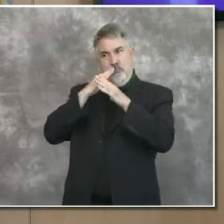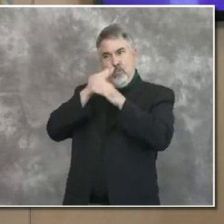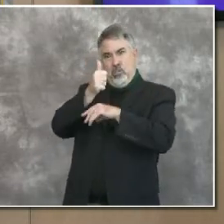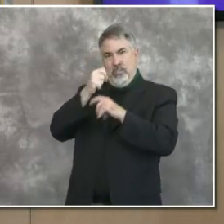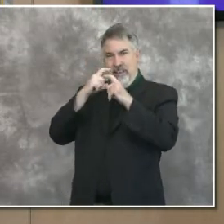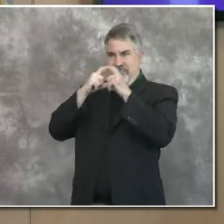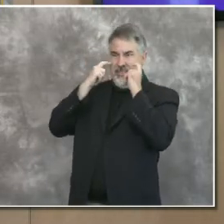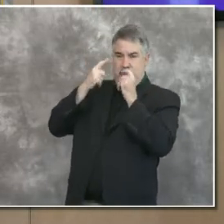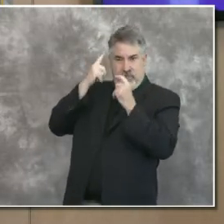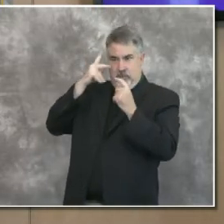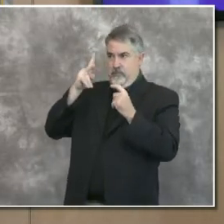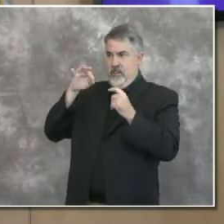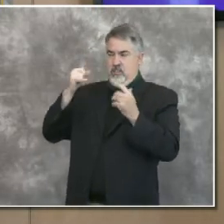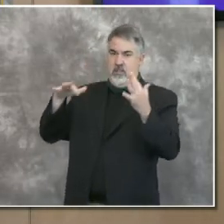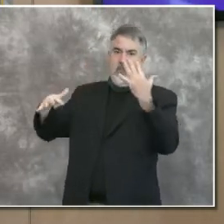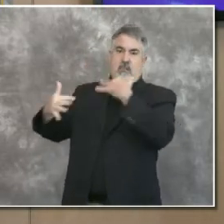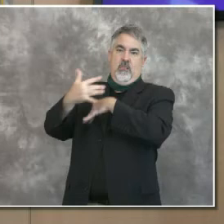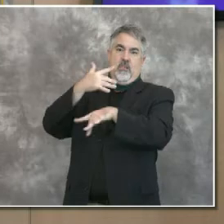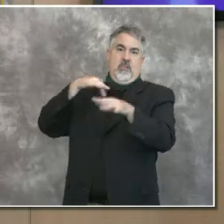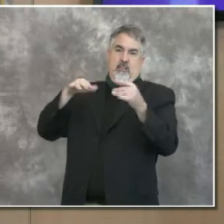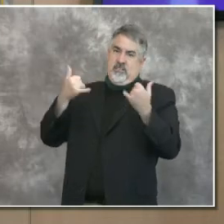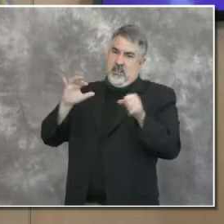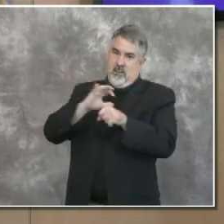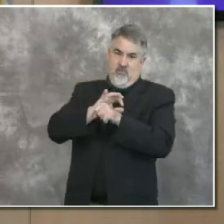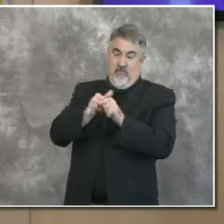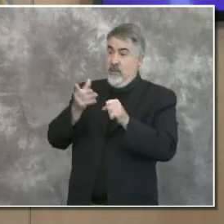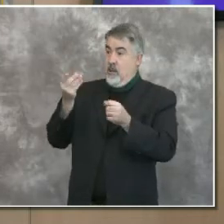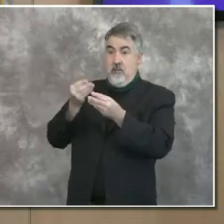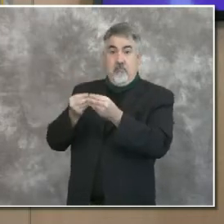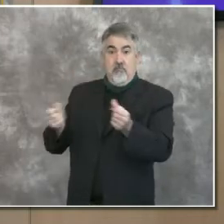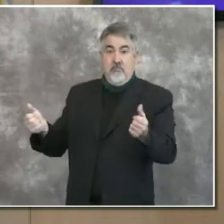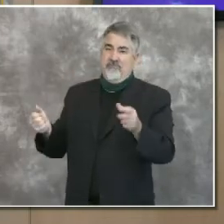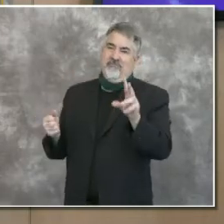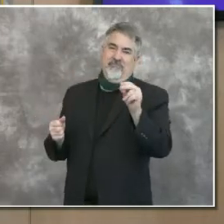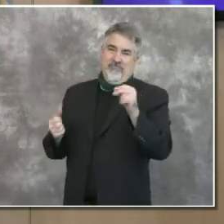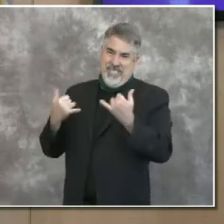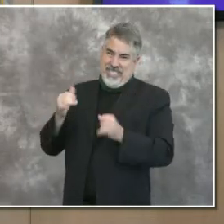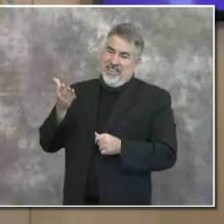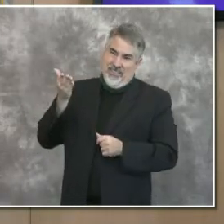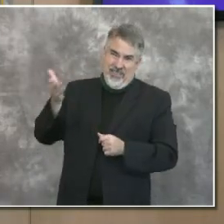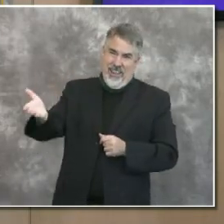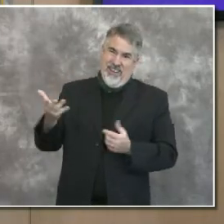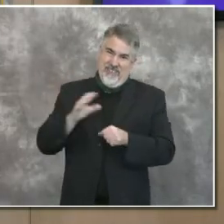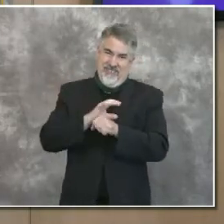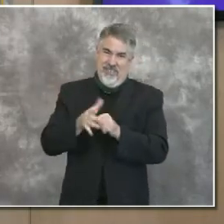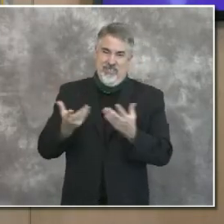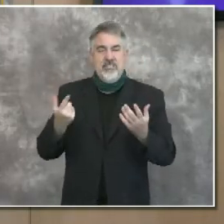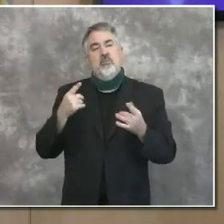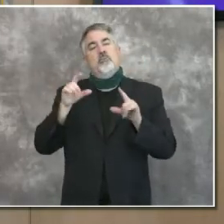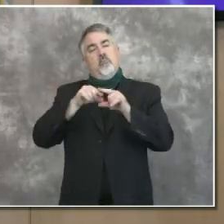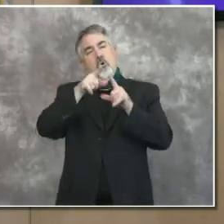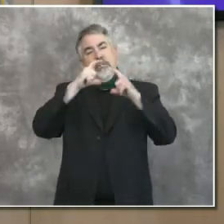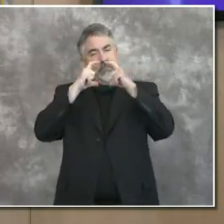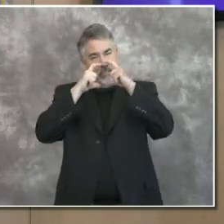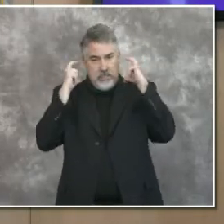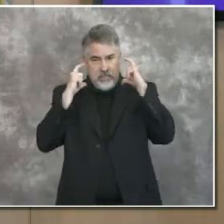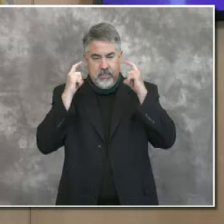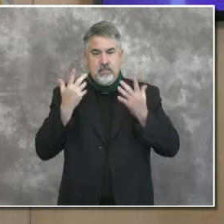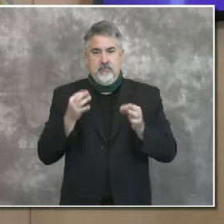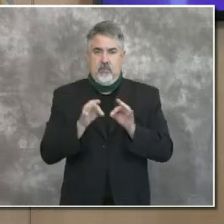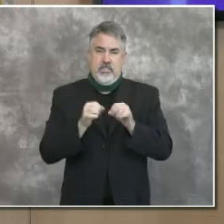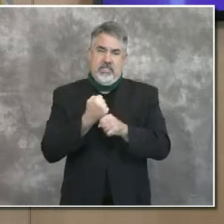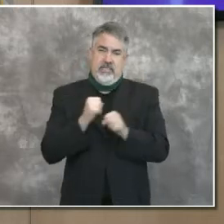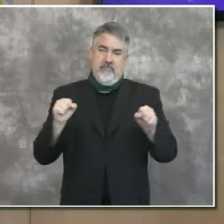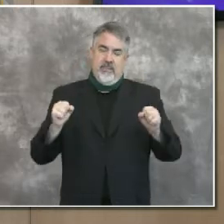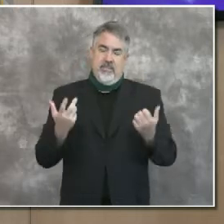doesn't magically disappear, it doesn't magically go away, but it similarly provides a level of protection, both to